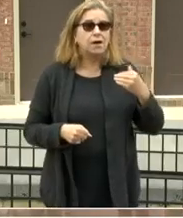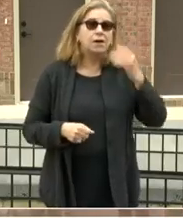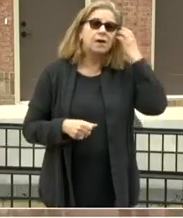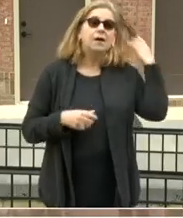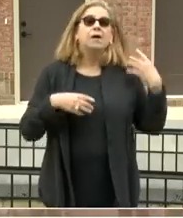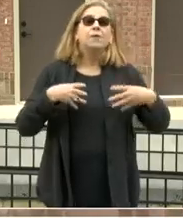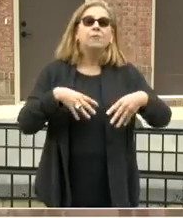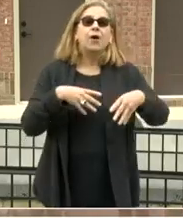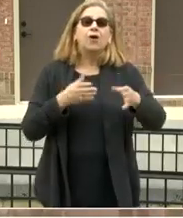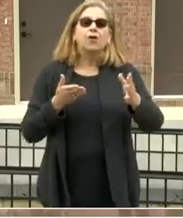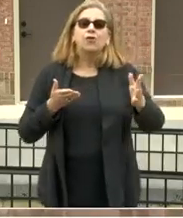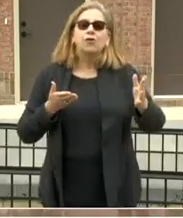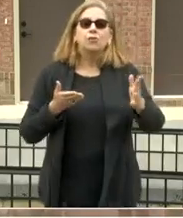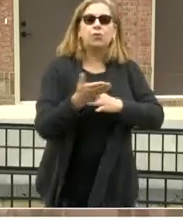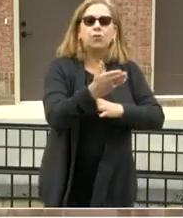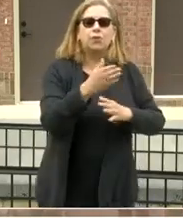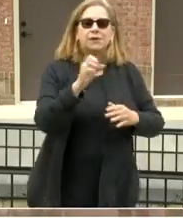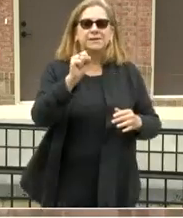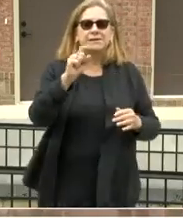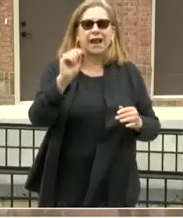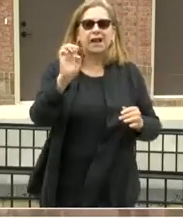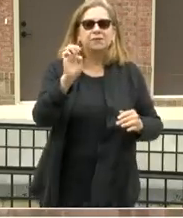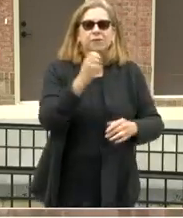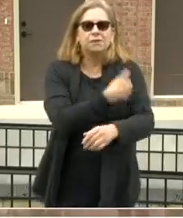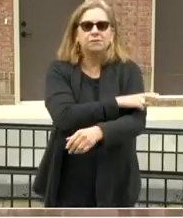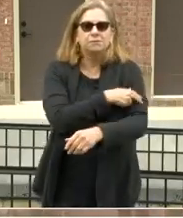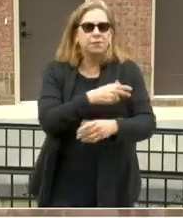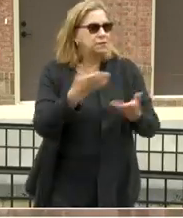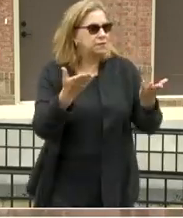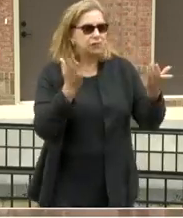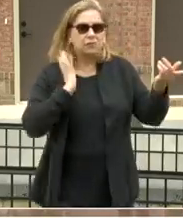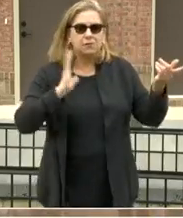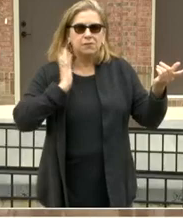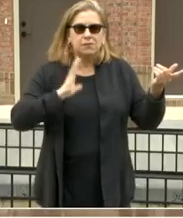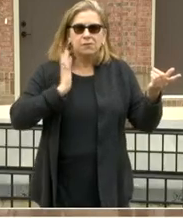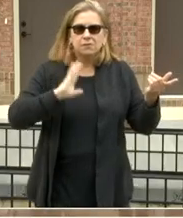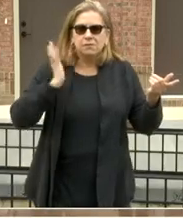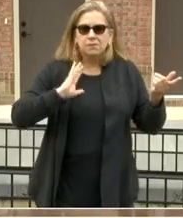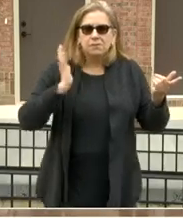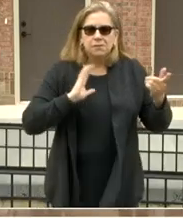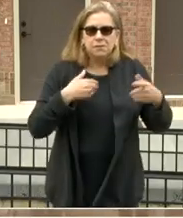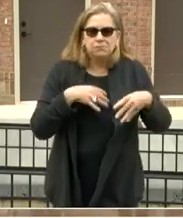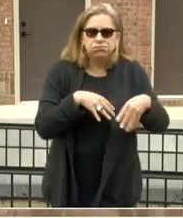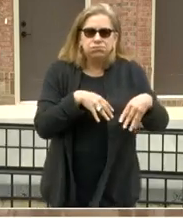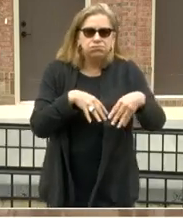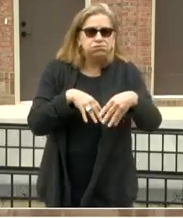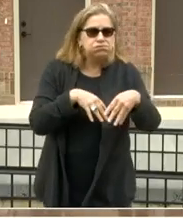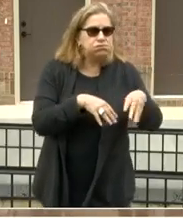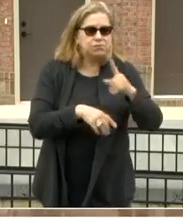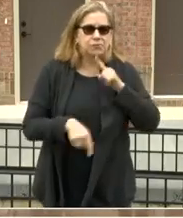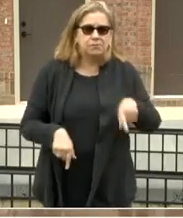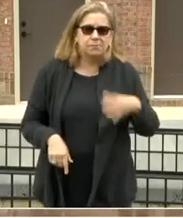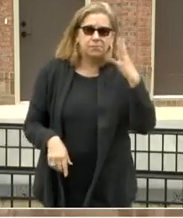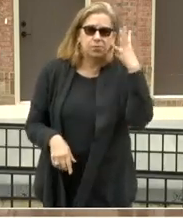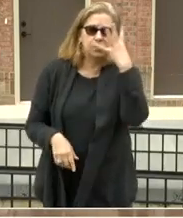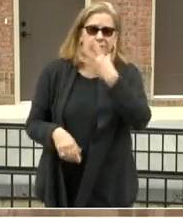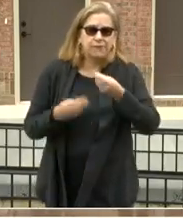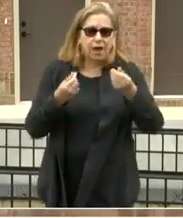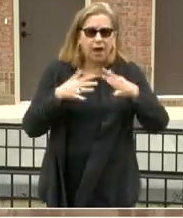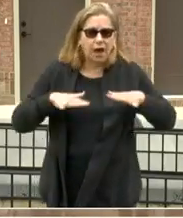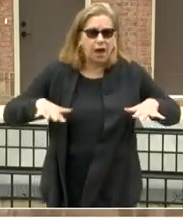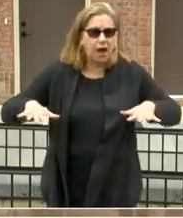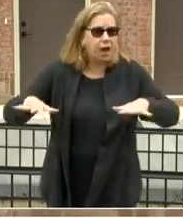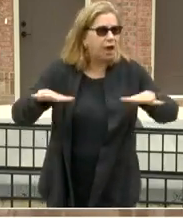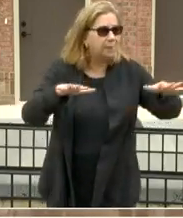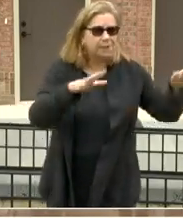And that was the first time a lot of people really experienced the joy and the beauty of this campus. So I want to say that as we look at